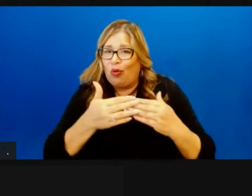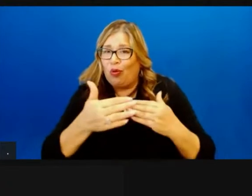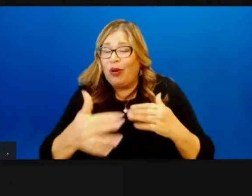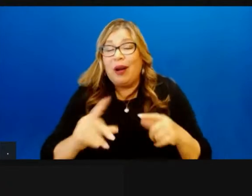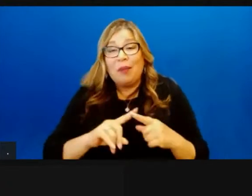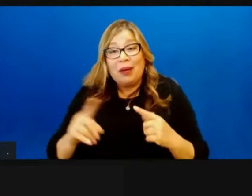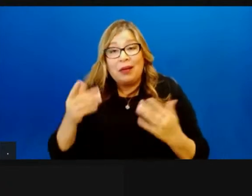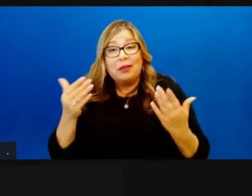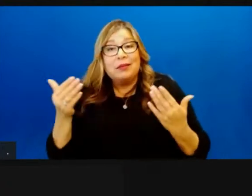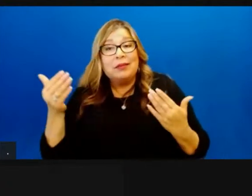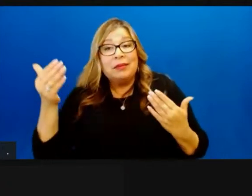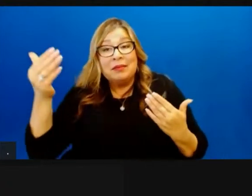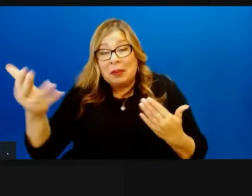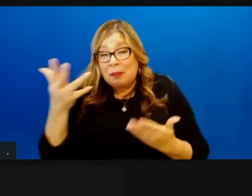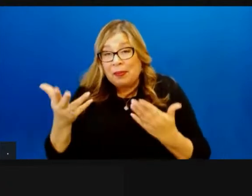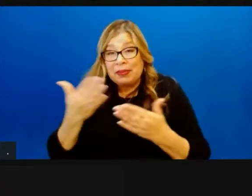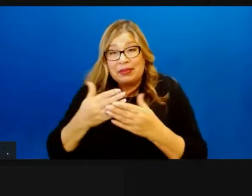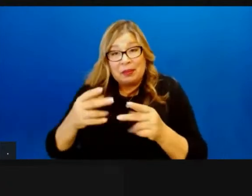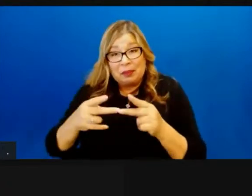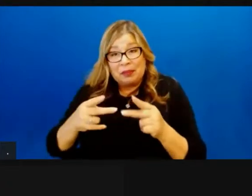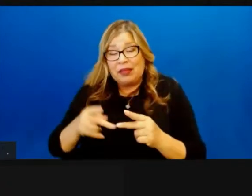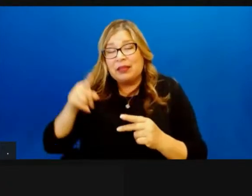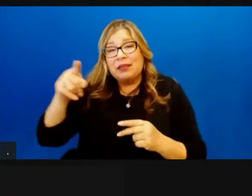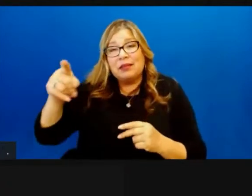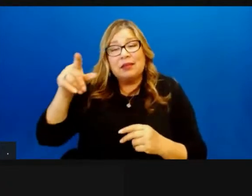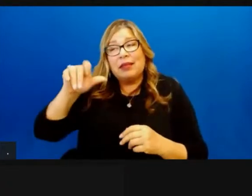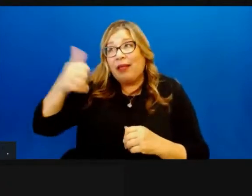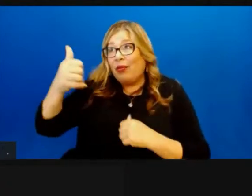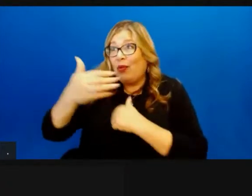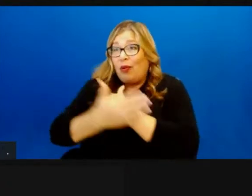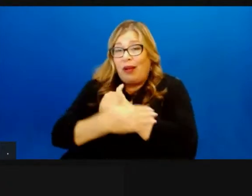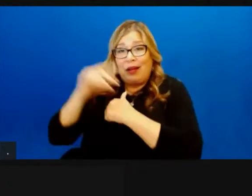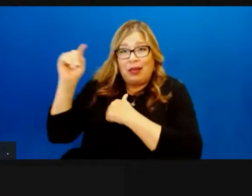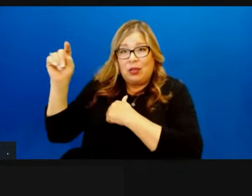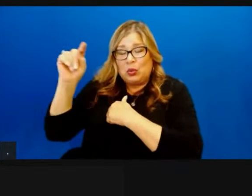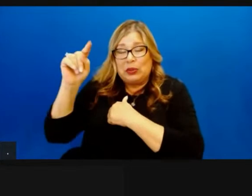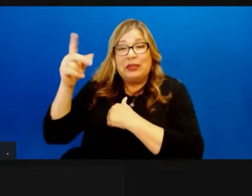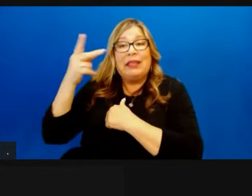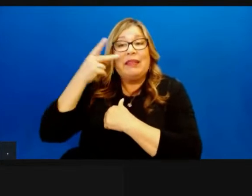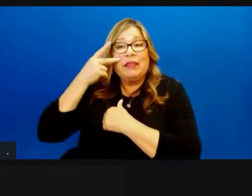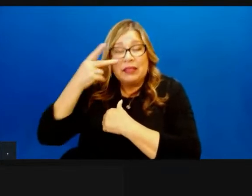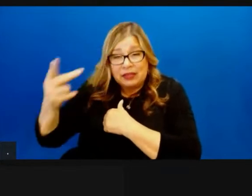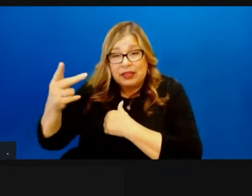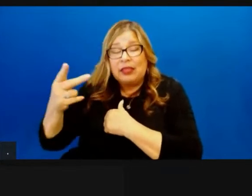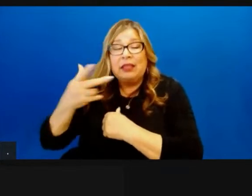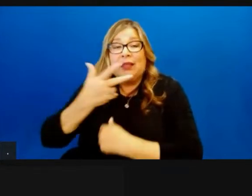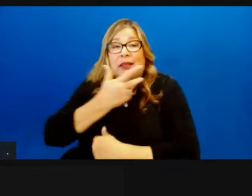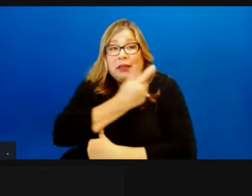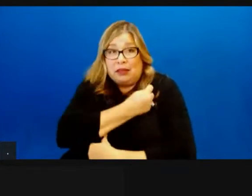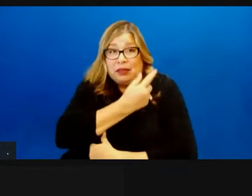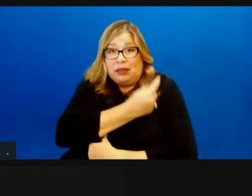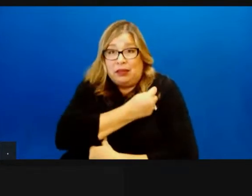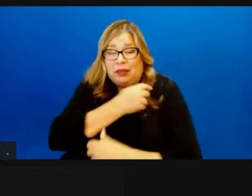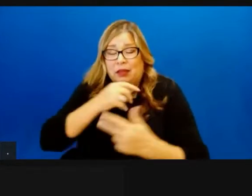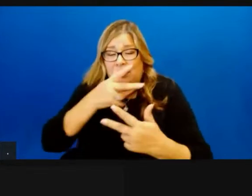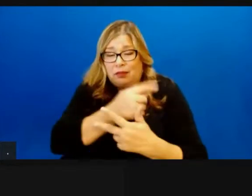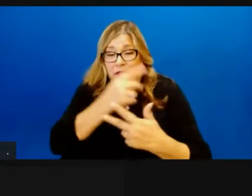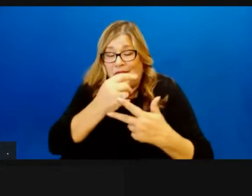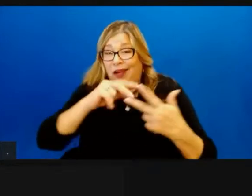have started, some nations have seen some reduced immunity in individuals